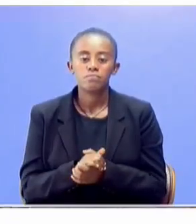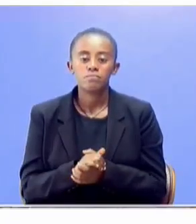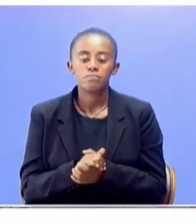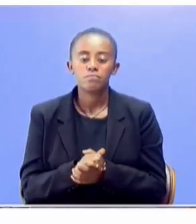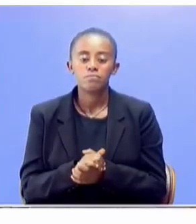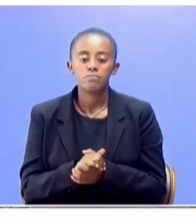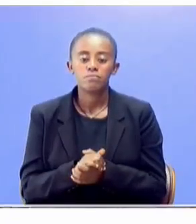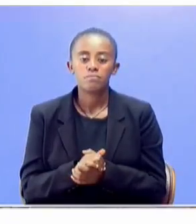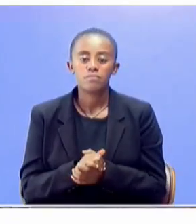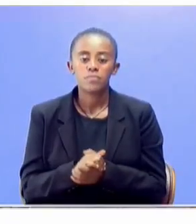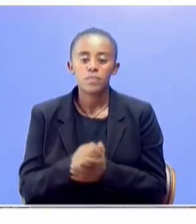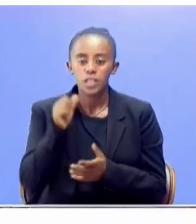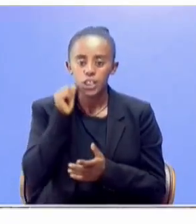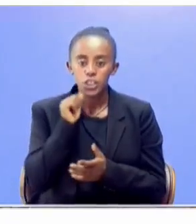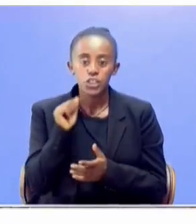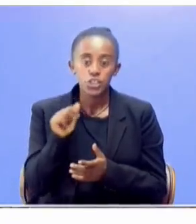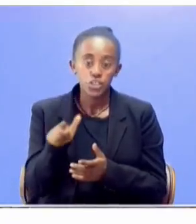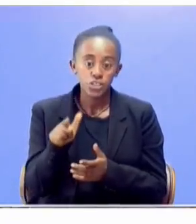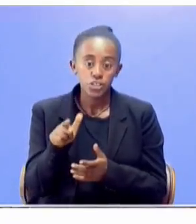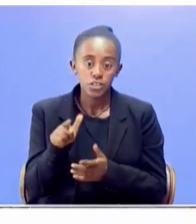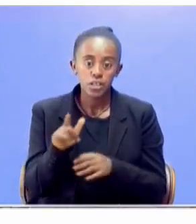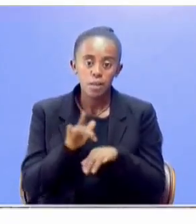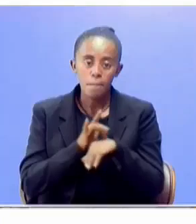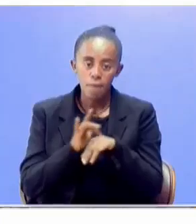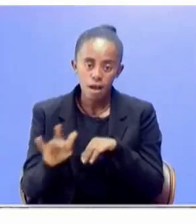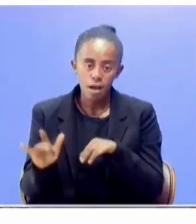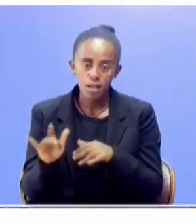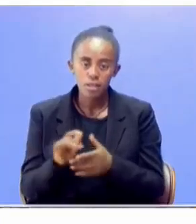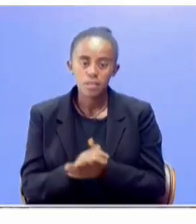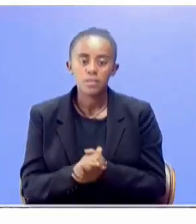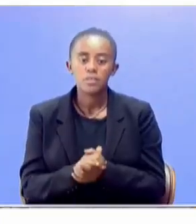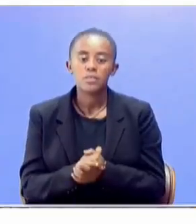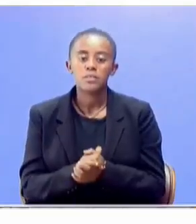yes, she blank